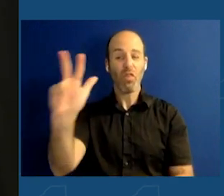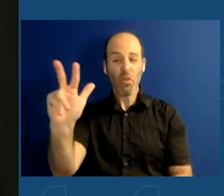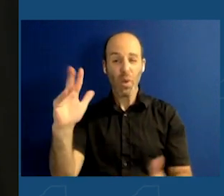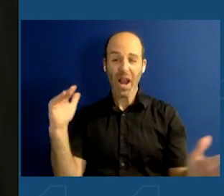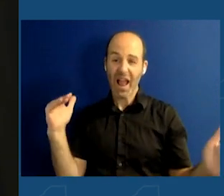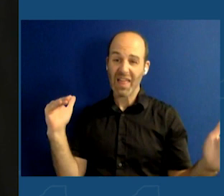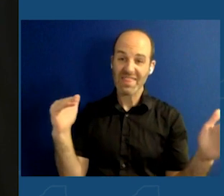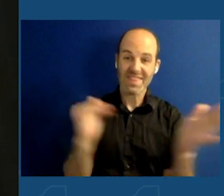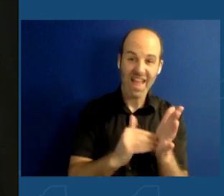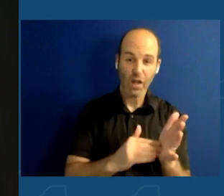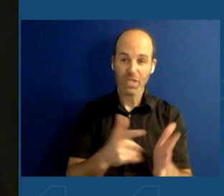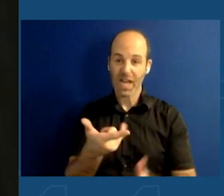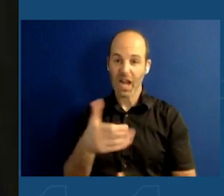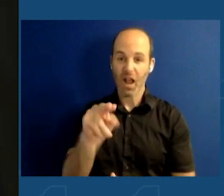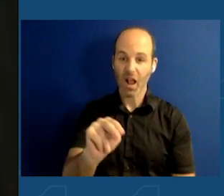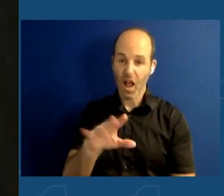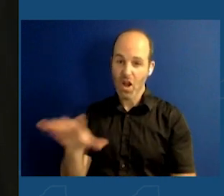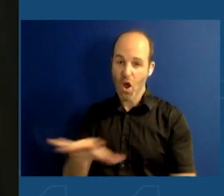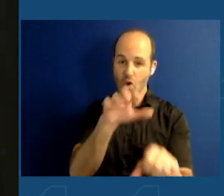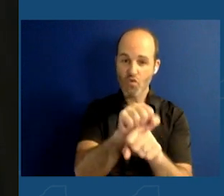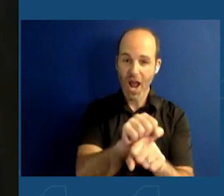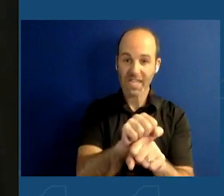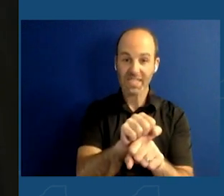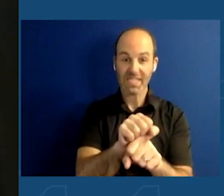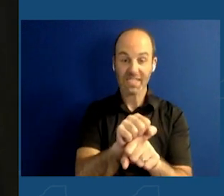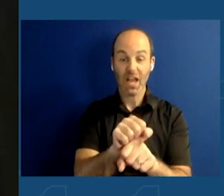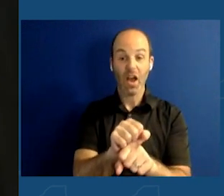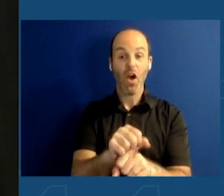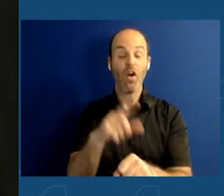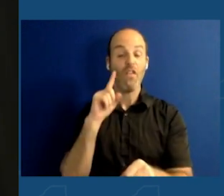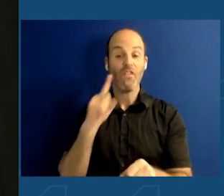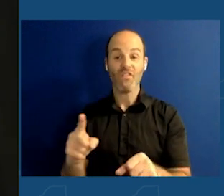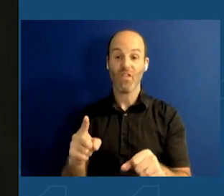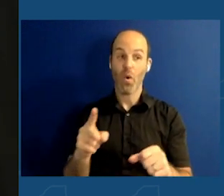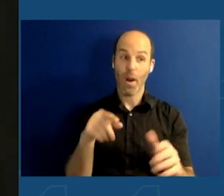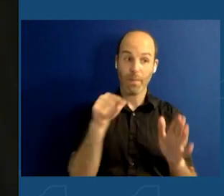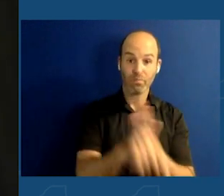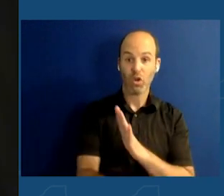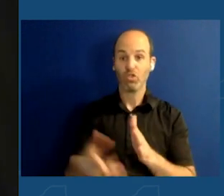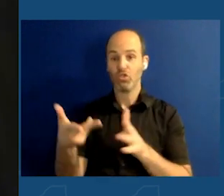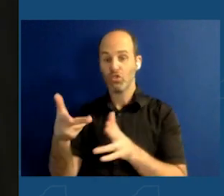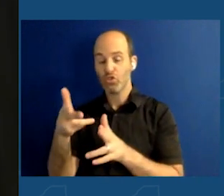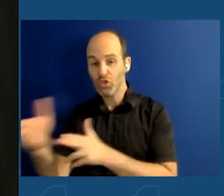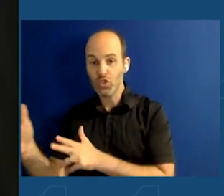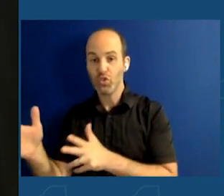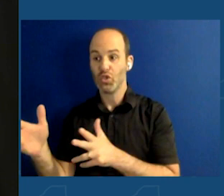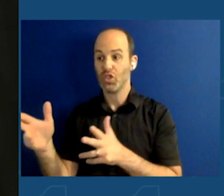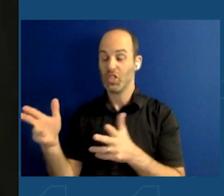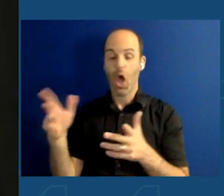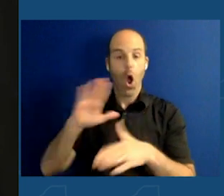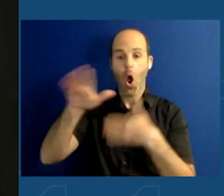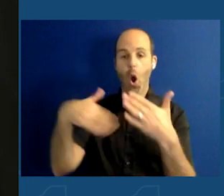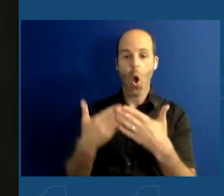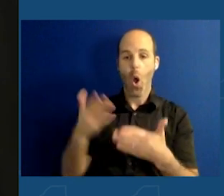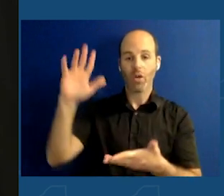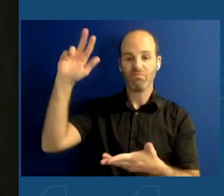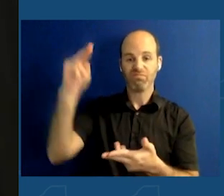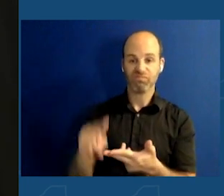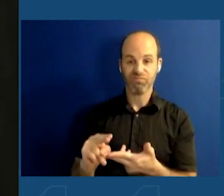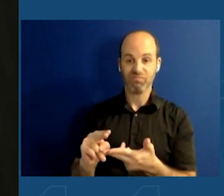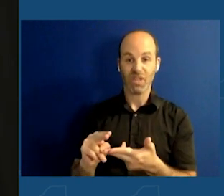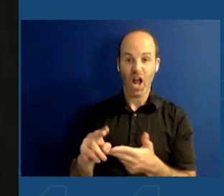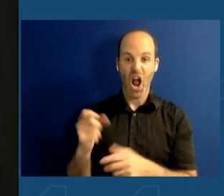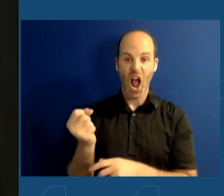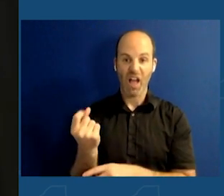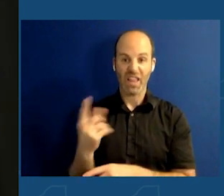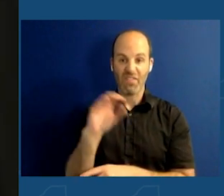gun arrests. And both murder and shootings, as the governor indicated, are down by 11%. But it appears as though the